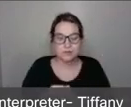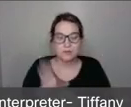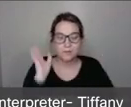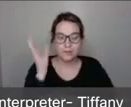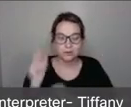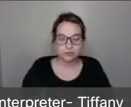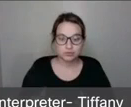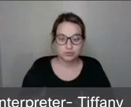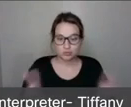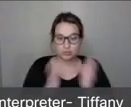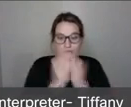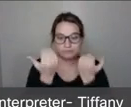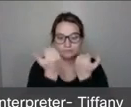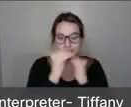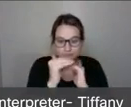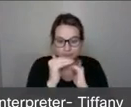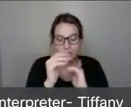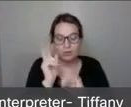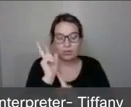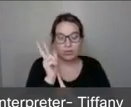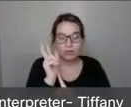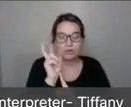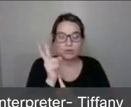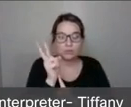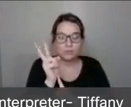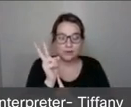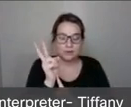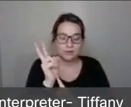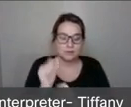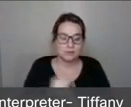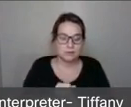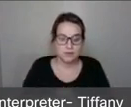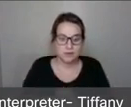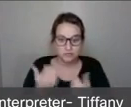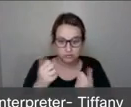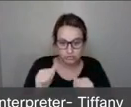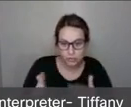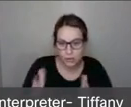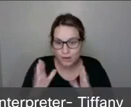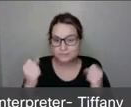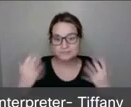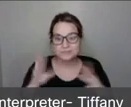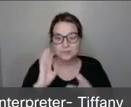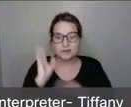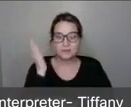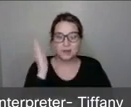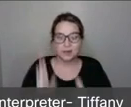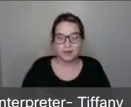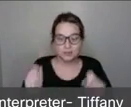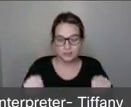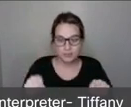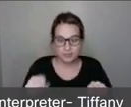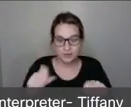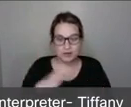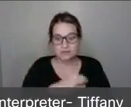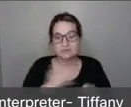also requested to limit their comments to approximately 2 minutes. In an effort to allow for as many speakers as possible, the commission may adjust